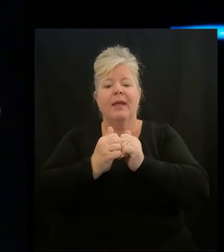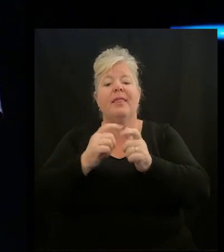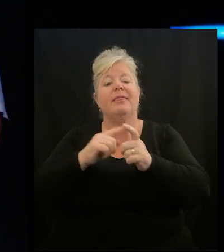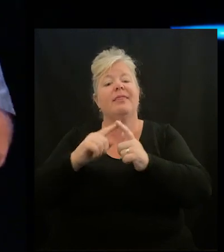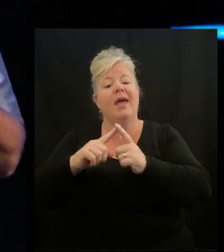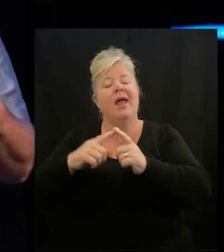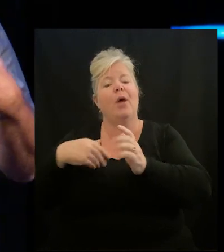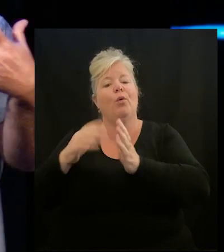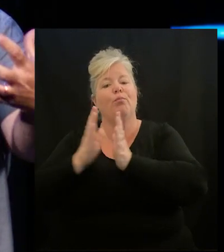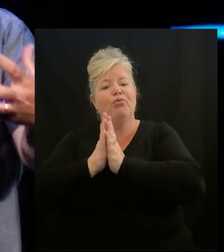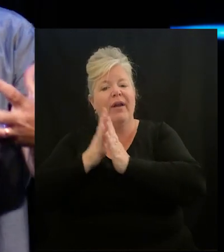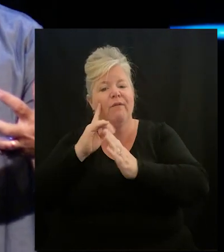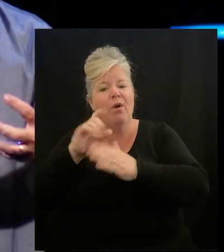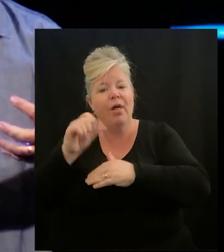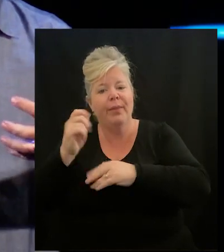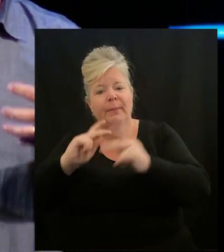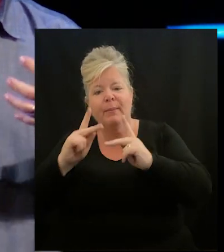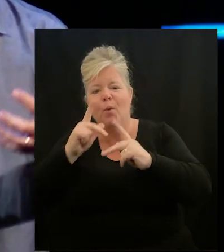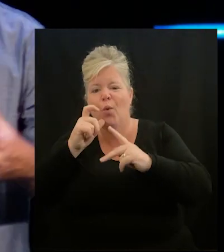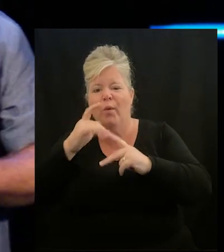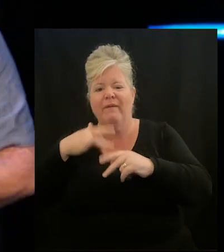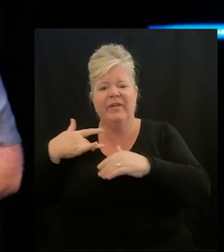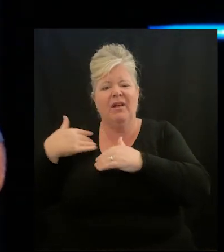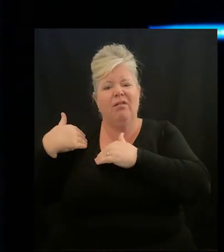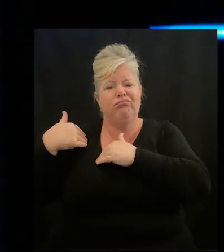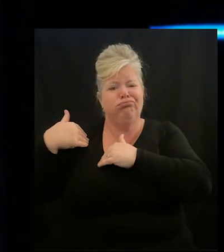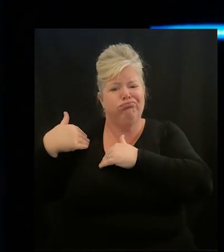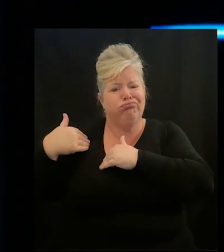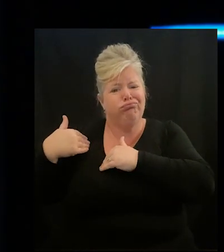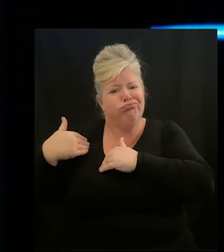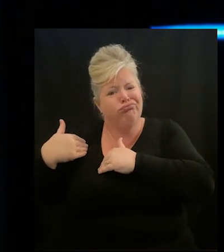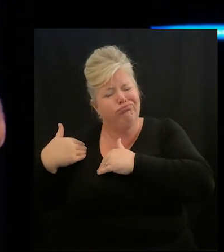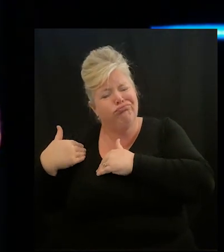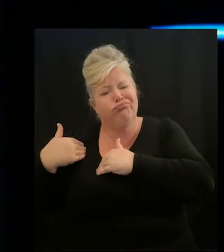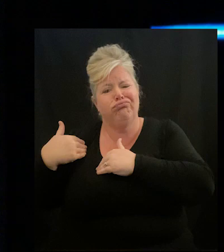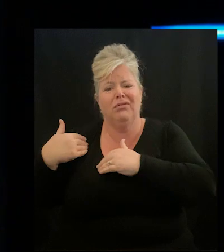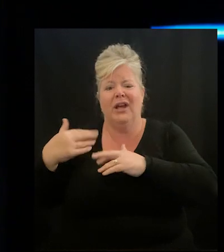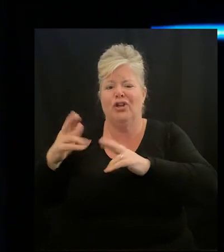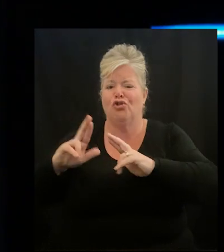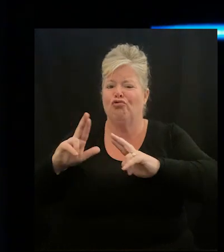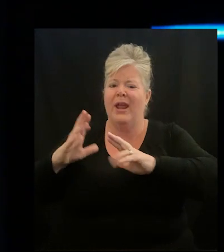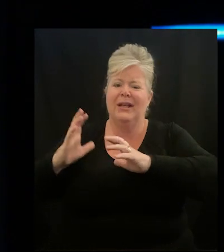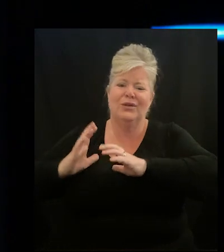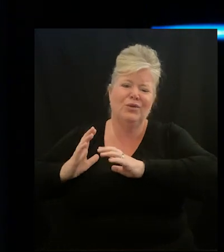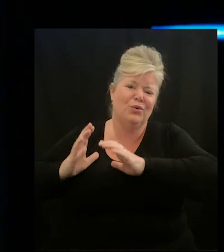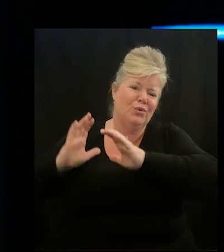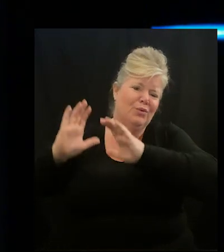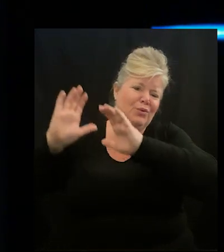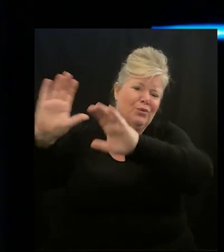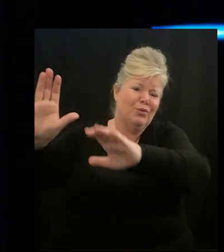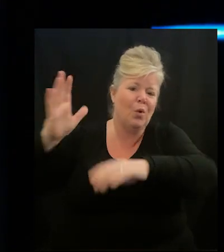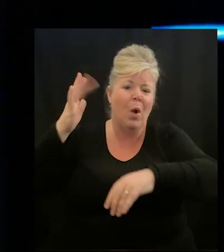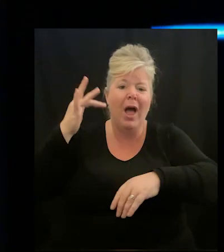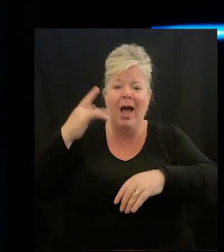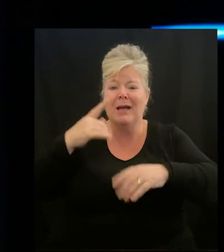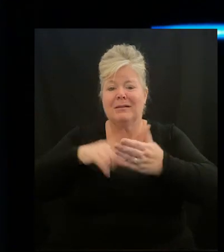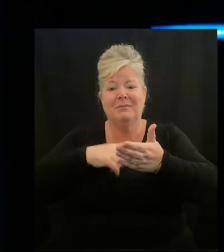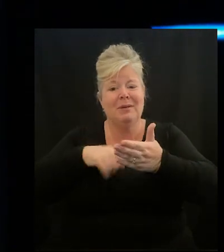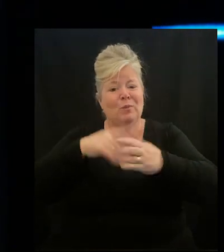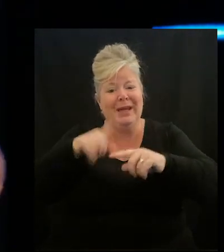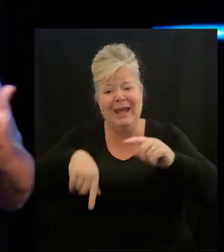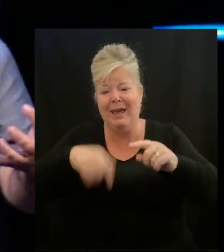you that today are carrying these burdens and you're ready to roll this onto the Lord, because when the load is